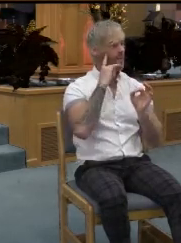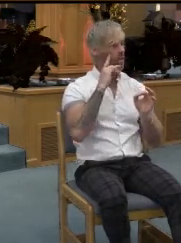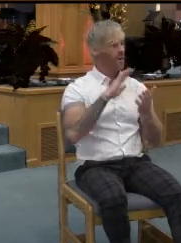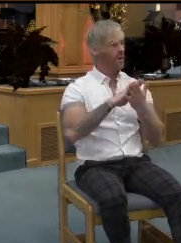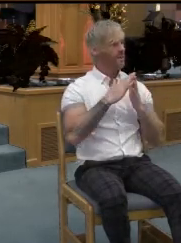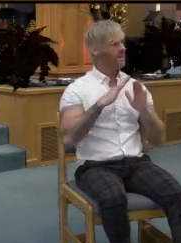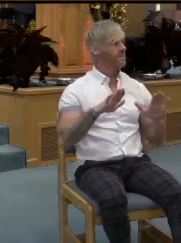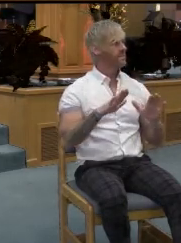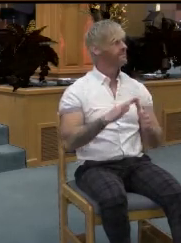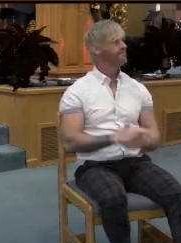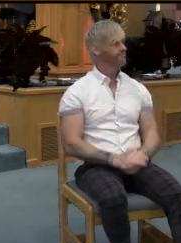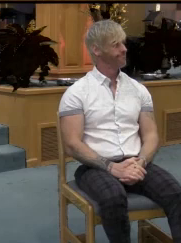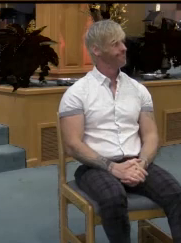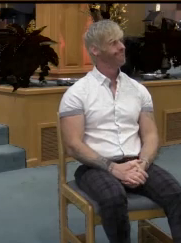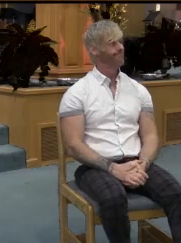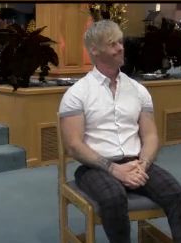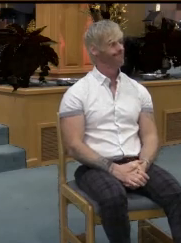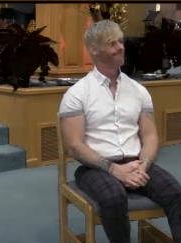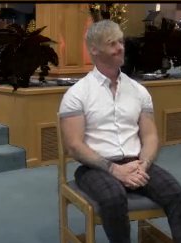Ruminate on that one.